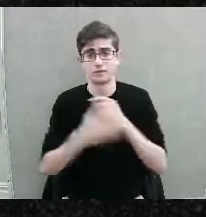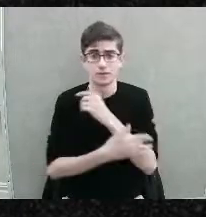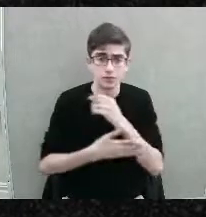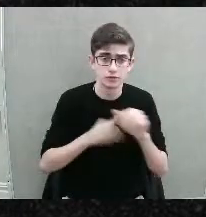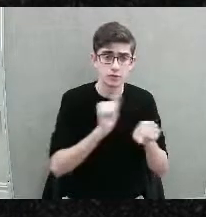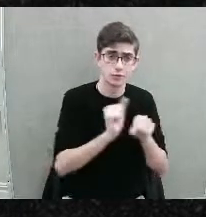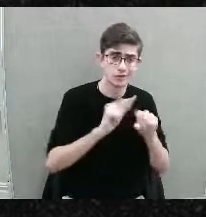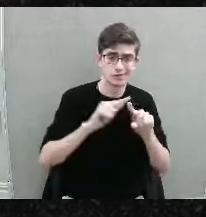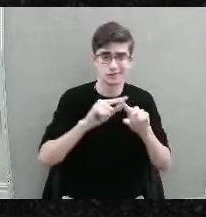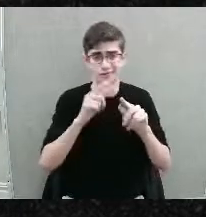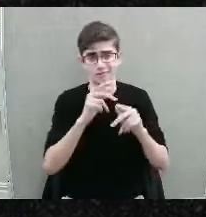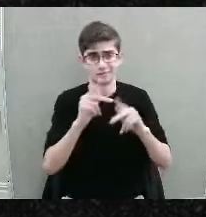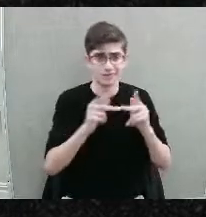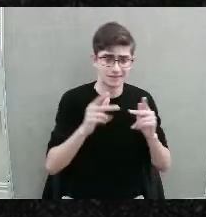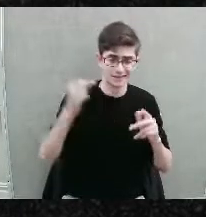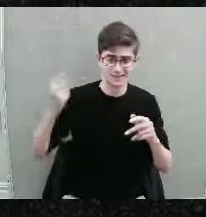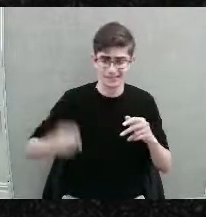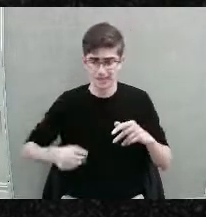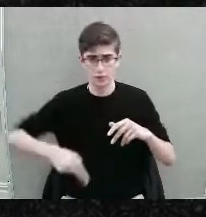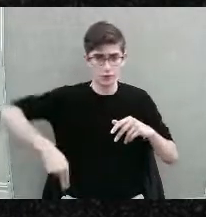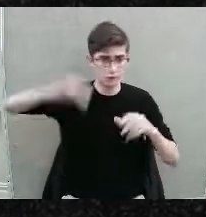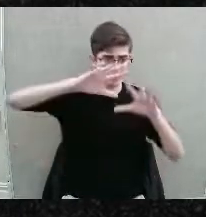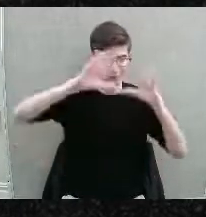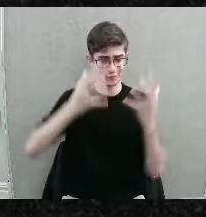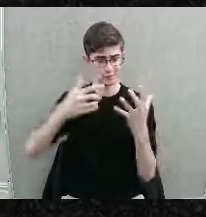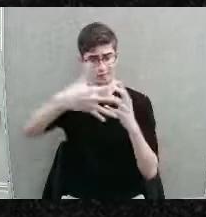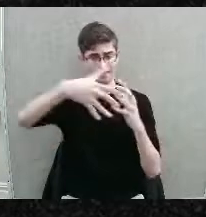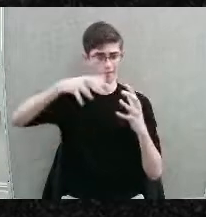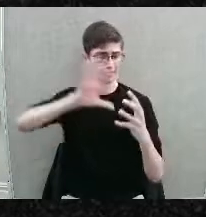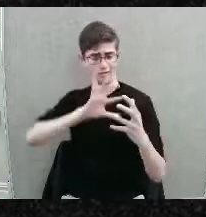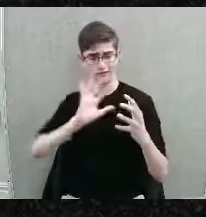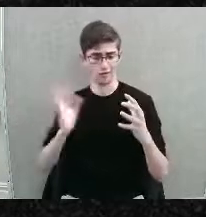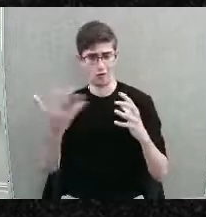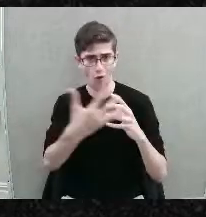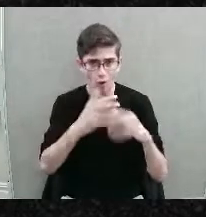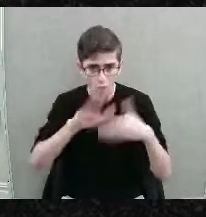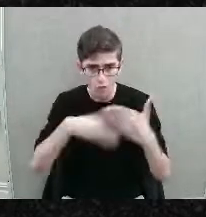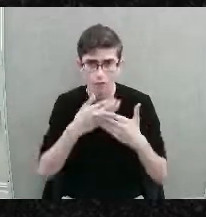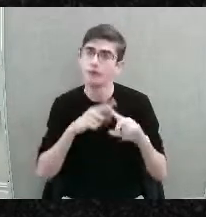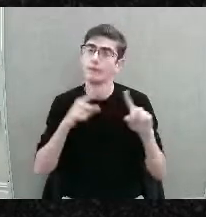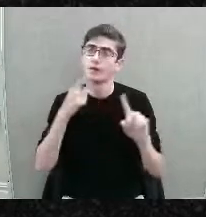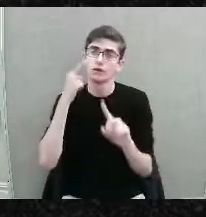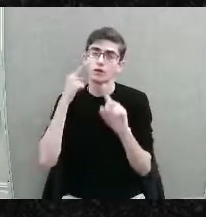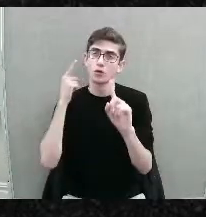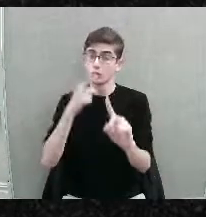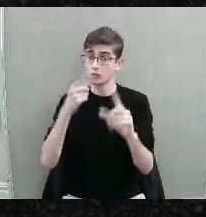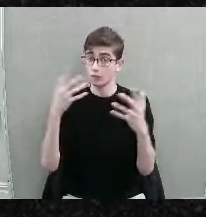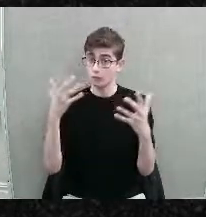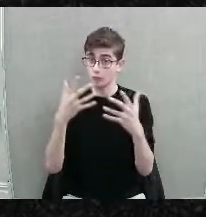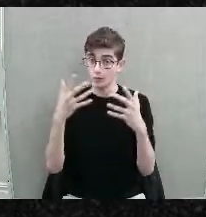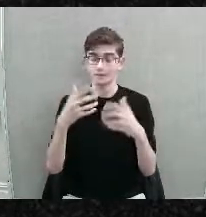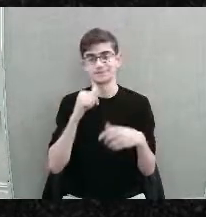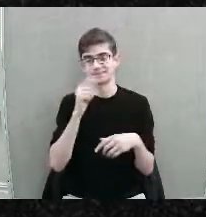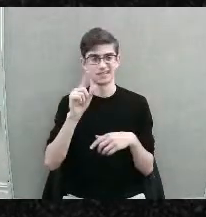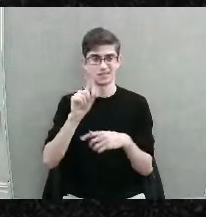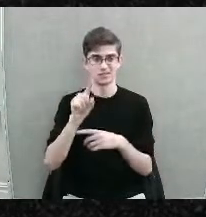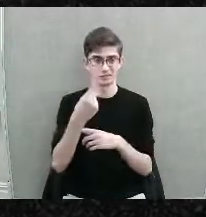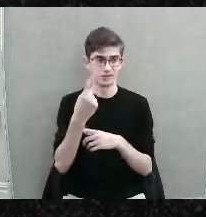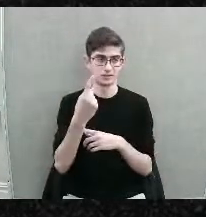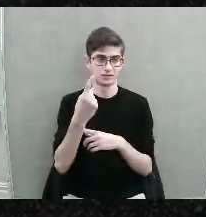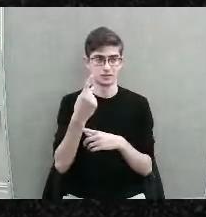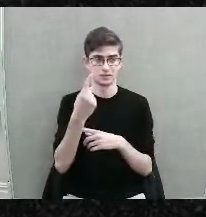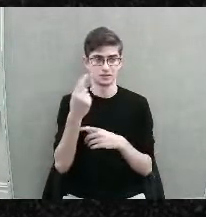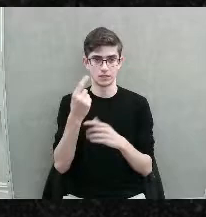different parts of the global south and the global north. But what we're trying to do methodologically was not just to do something that